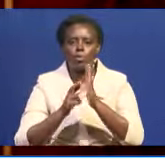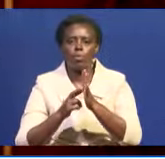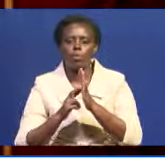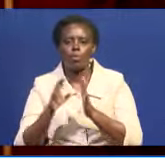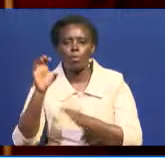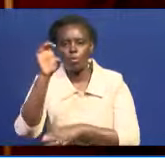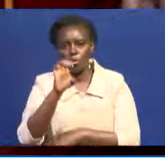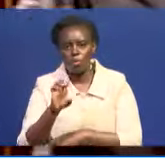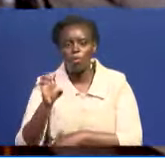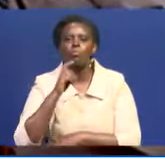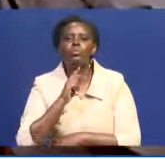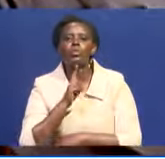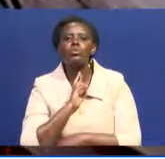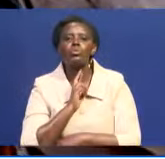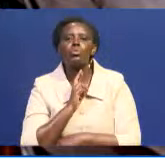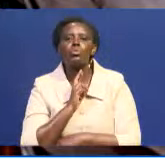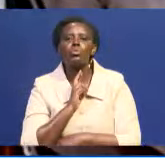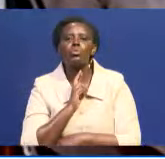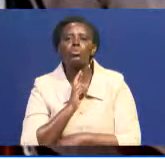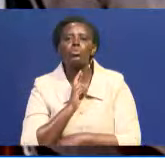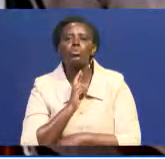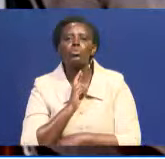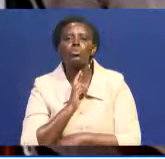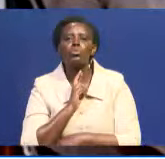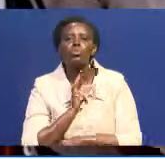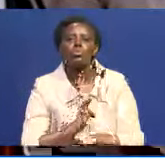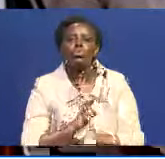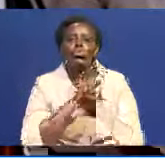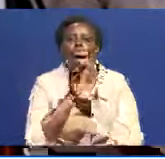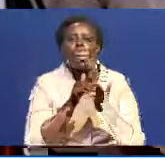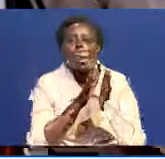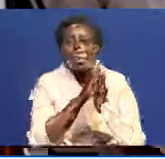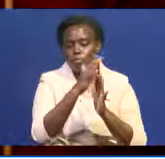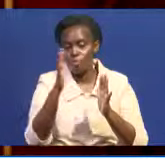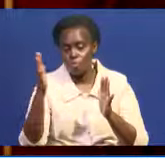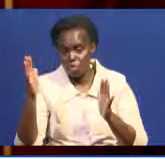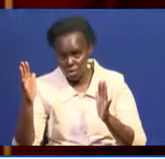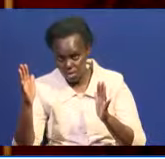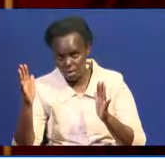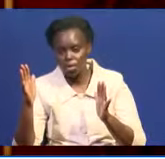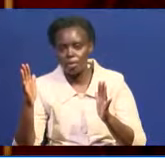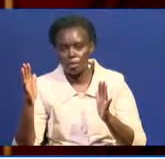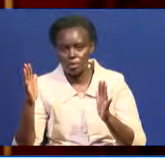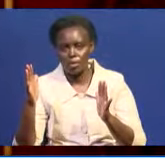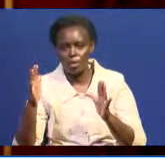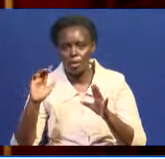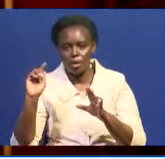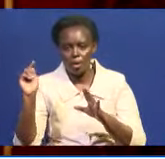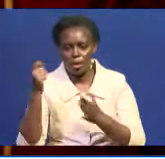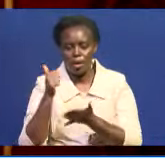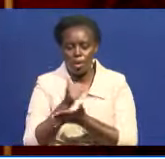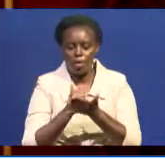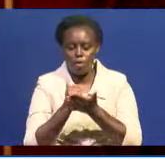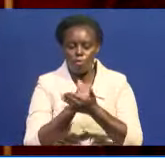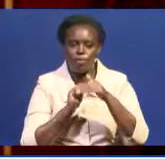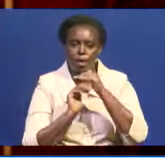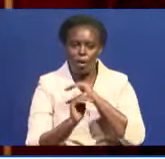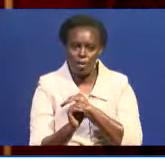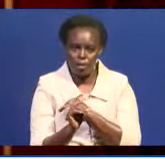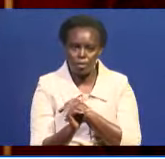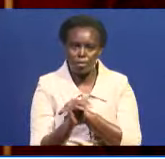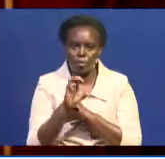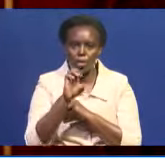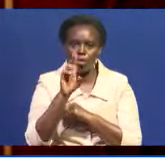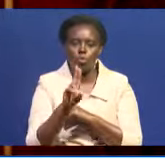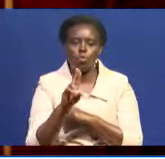the European Union regulations on and forest degradation on Kenyan coffee access to the